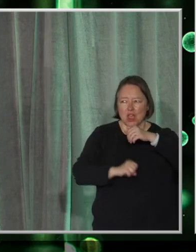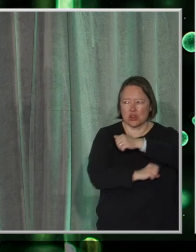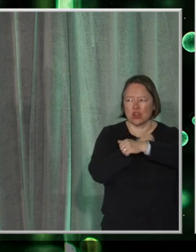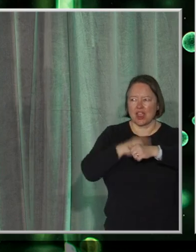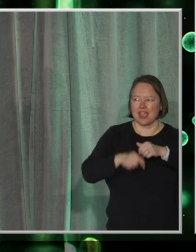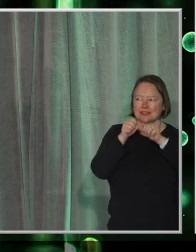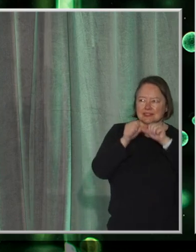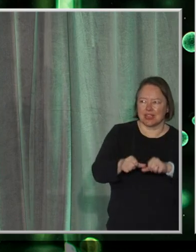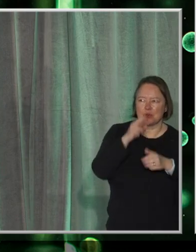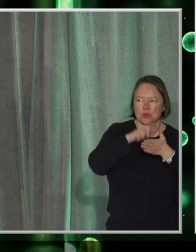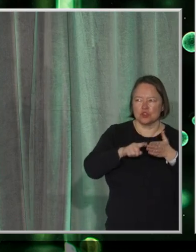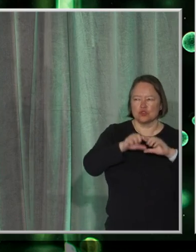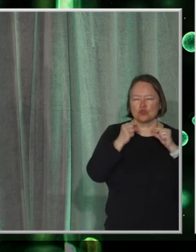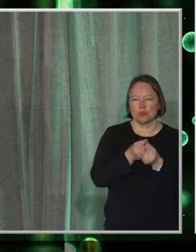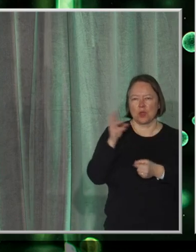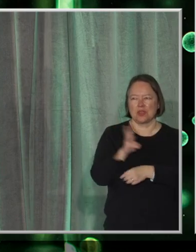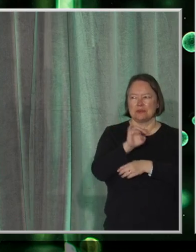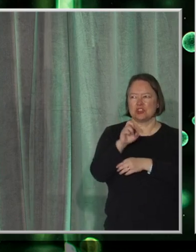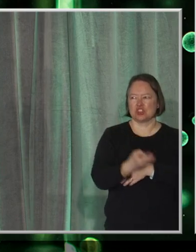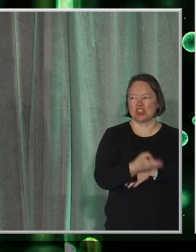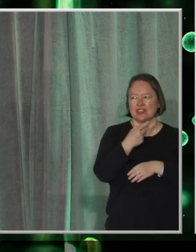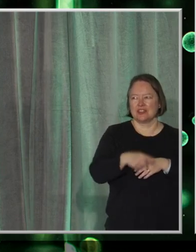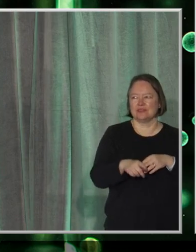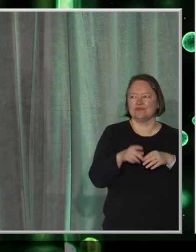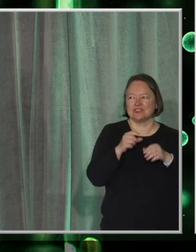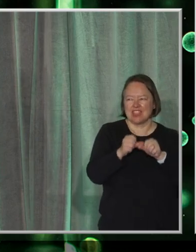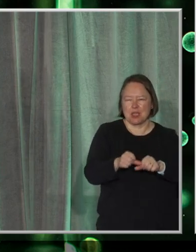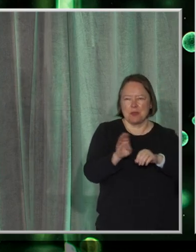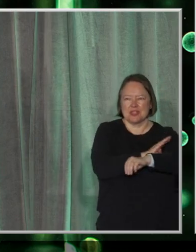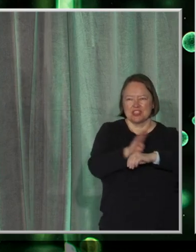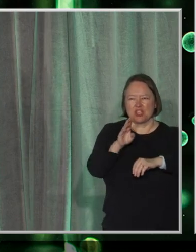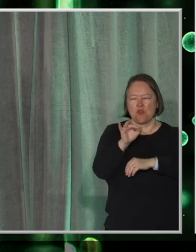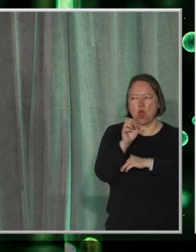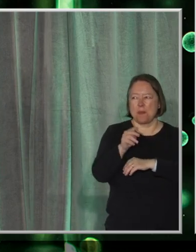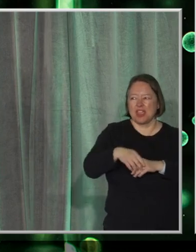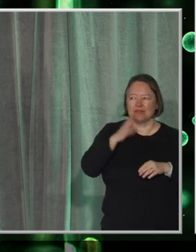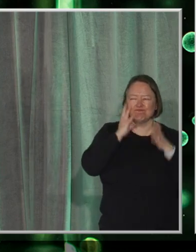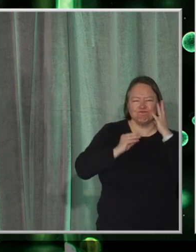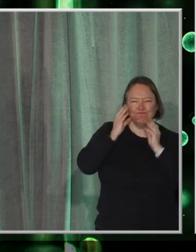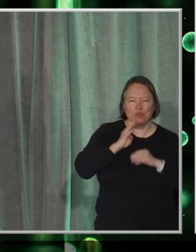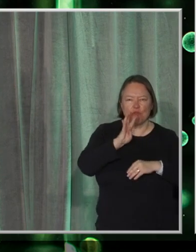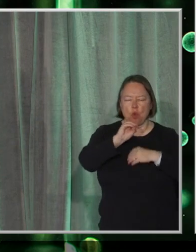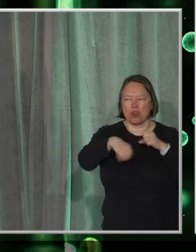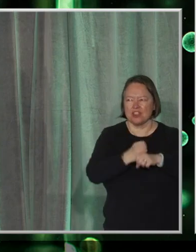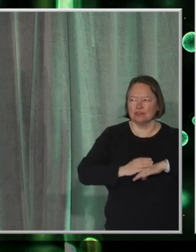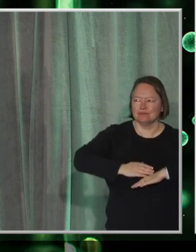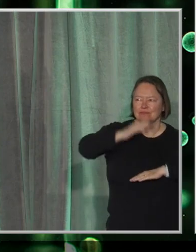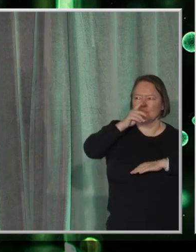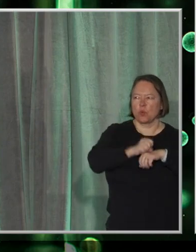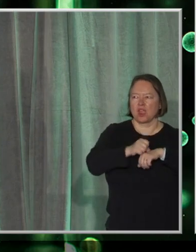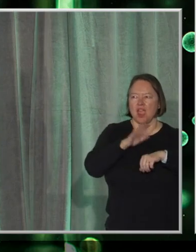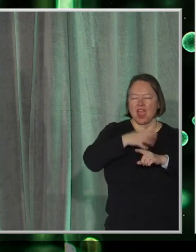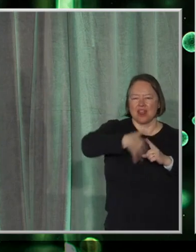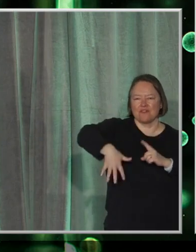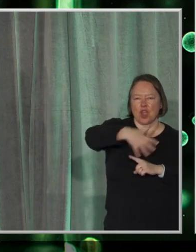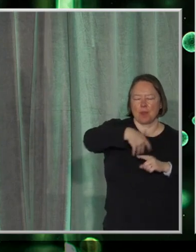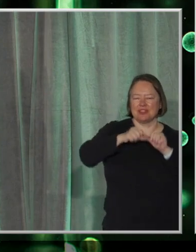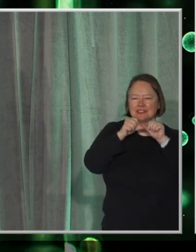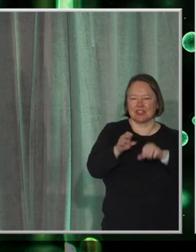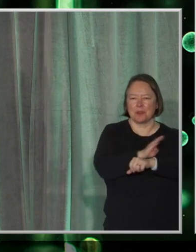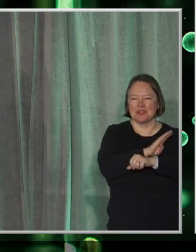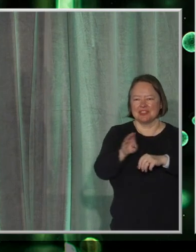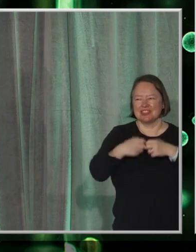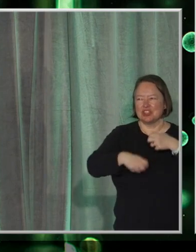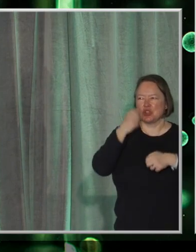Michigan Sustainable Business Forum, and has over 40 years' experience working in environmental and sustainable business issues